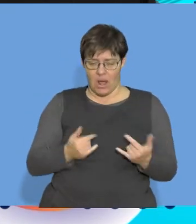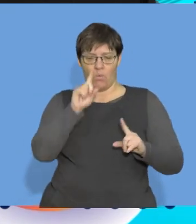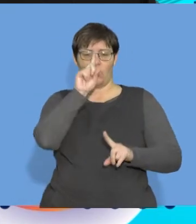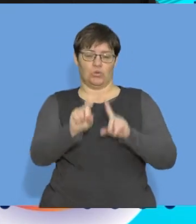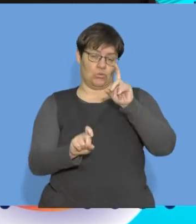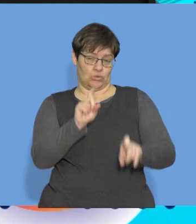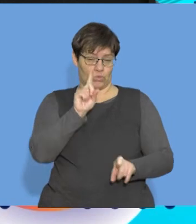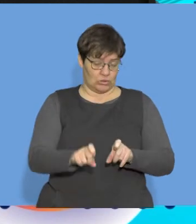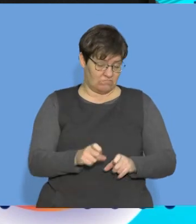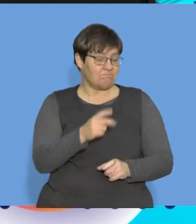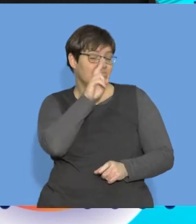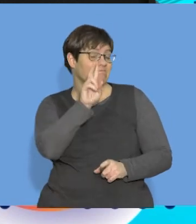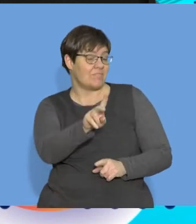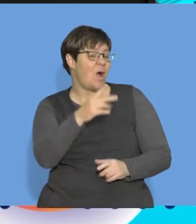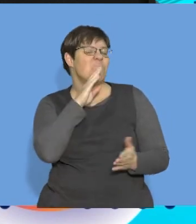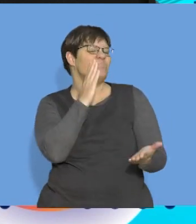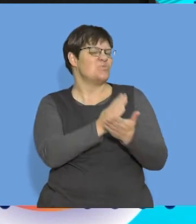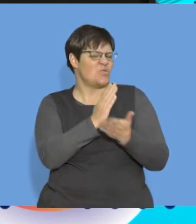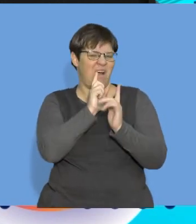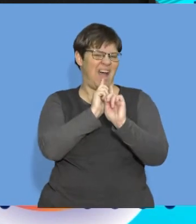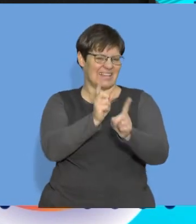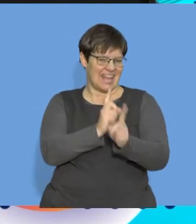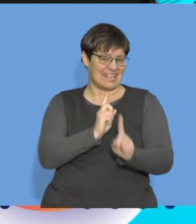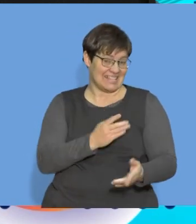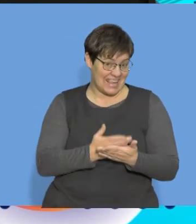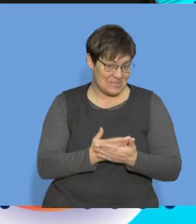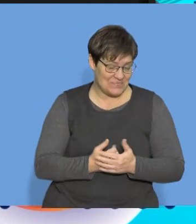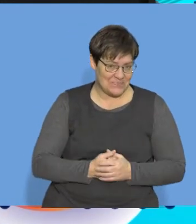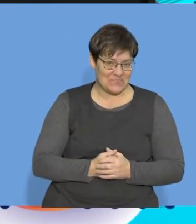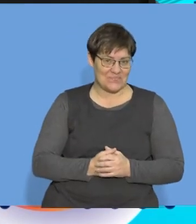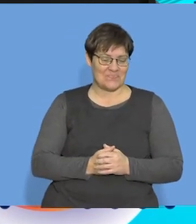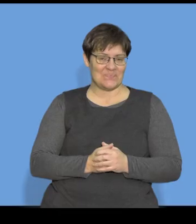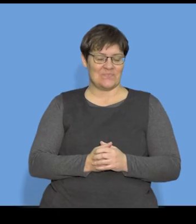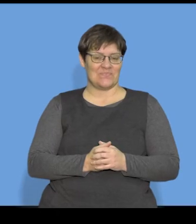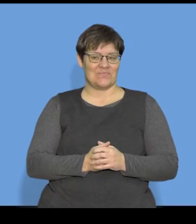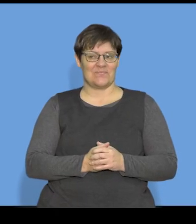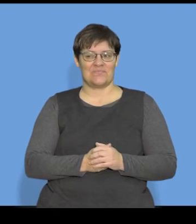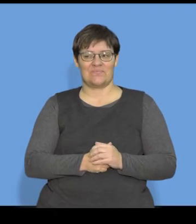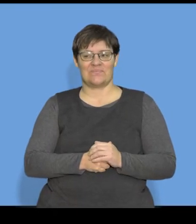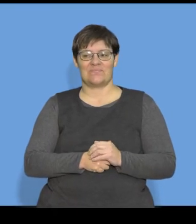let's take the questions now. I'm sure you'll be able to answer these questions.